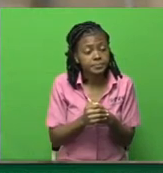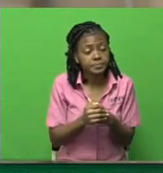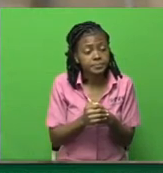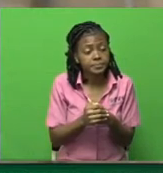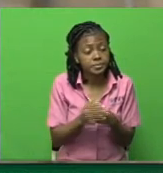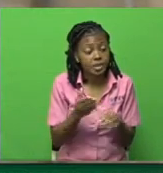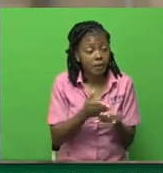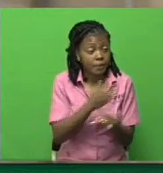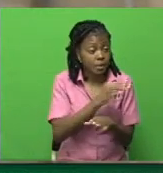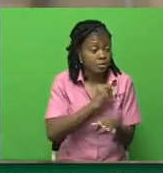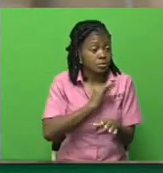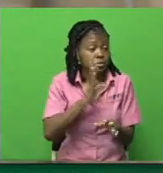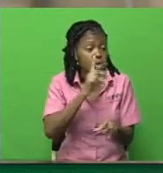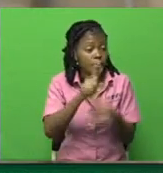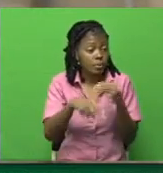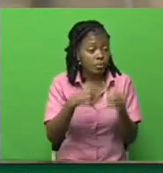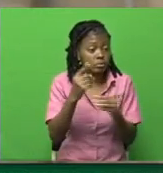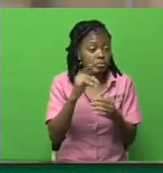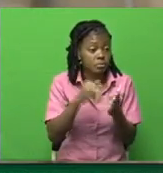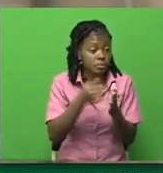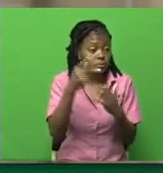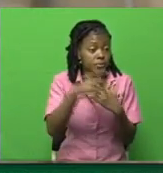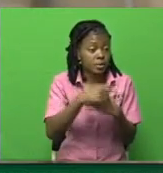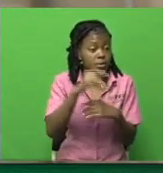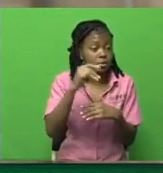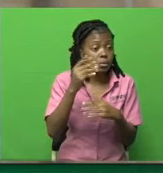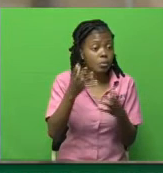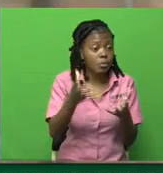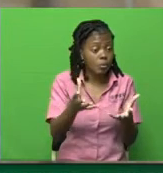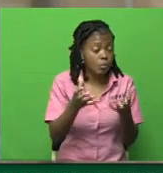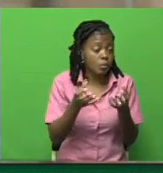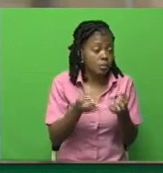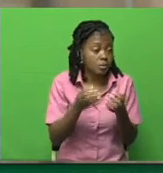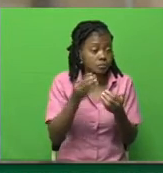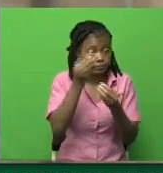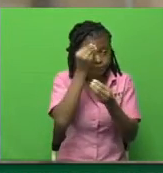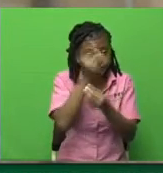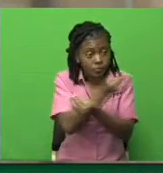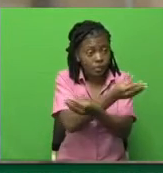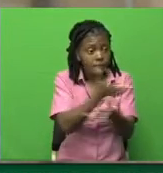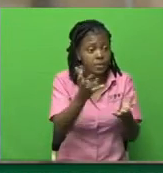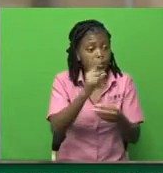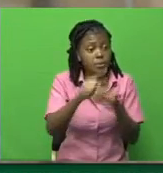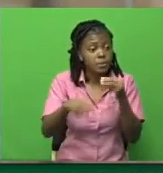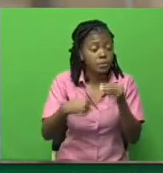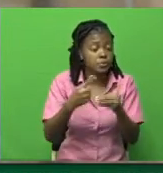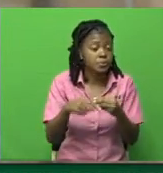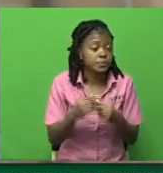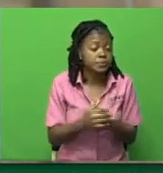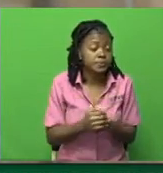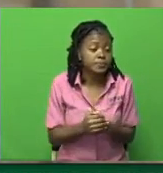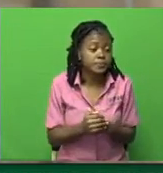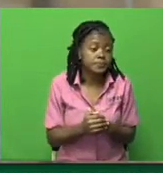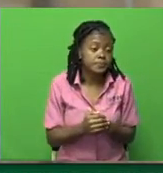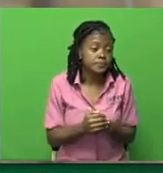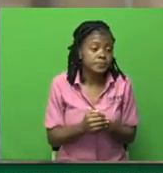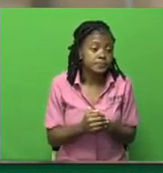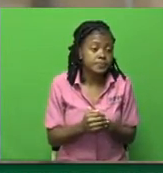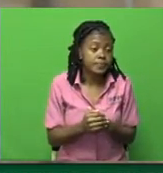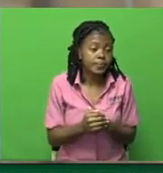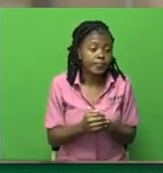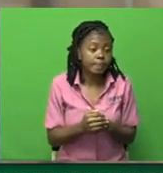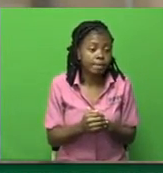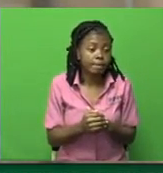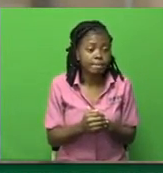Madam speaker let me first give an update on the implementation on the recommendations of the report